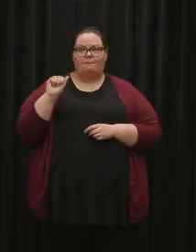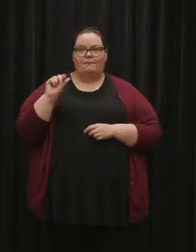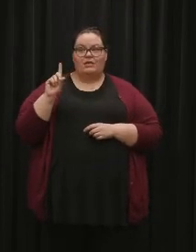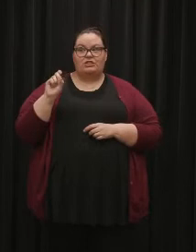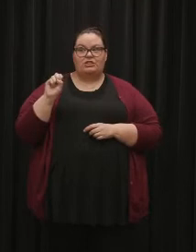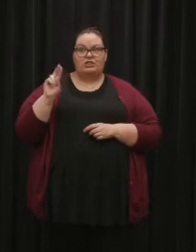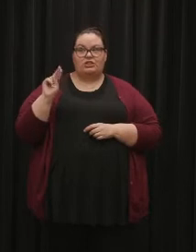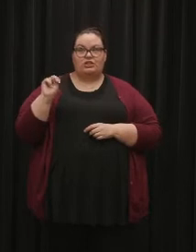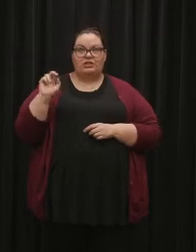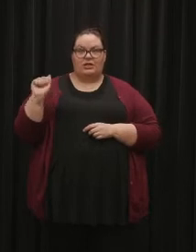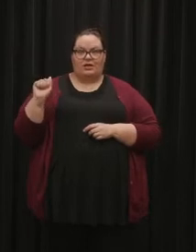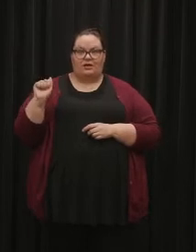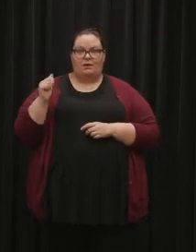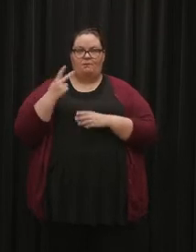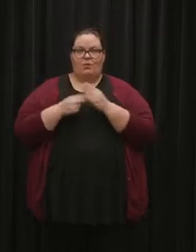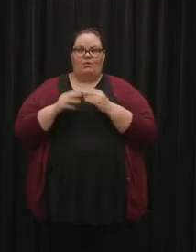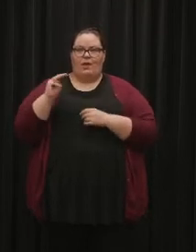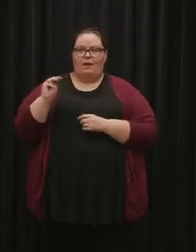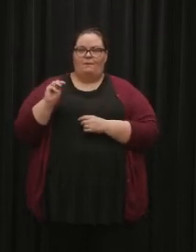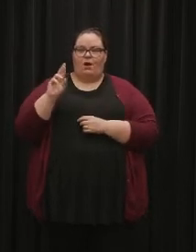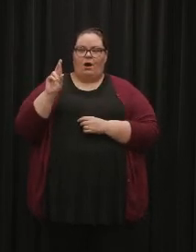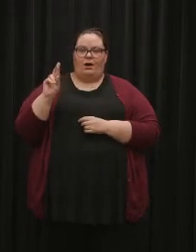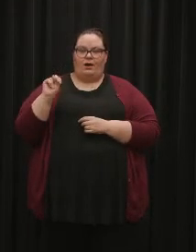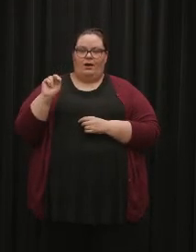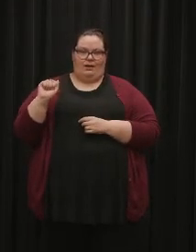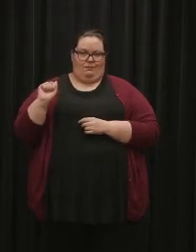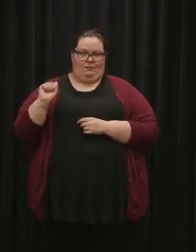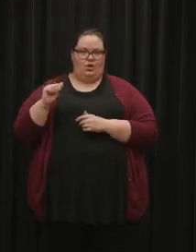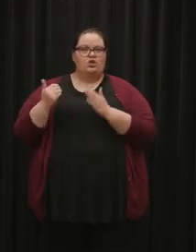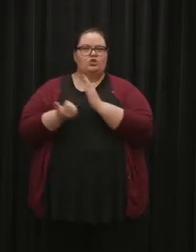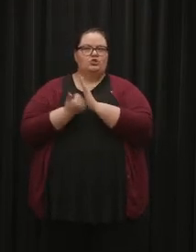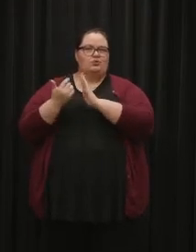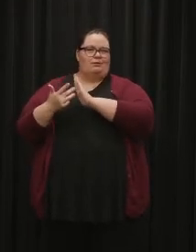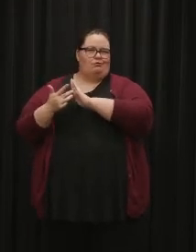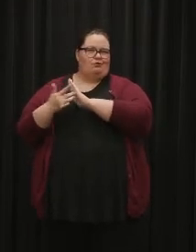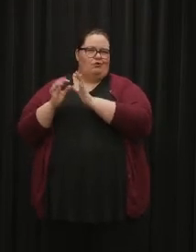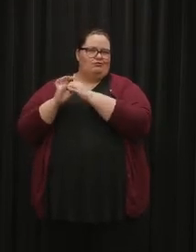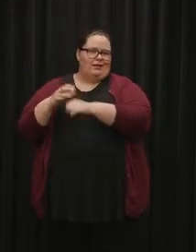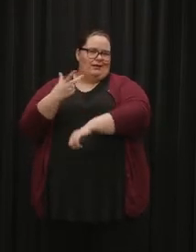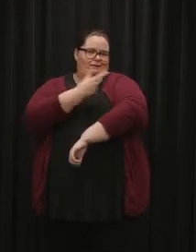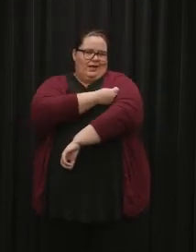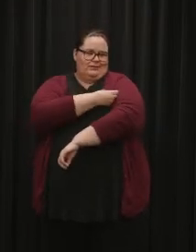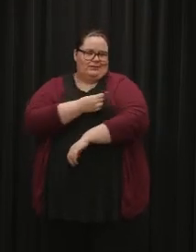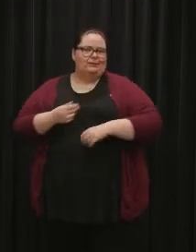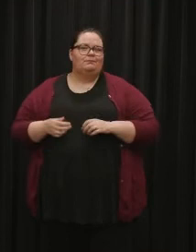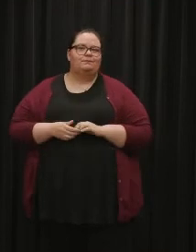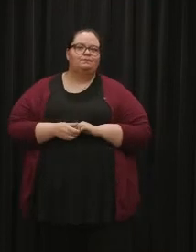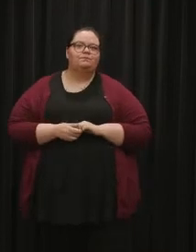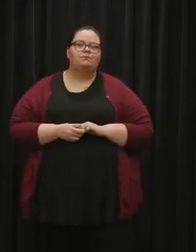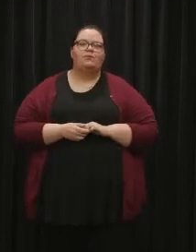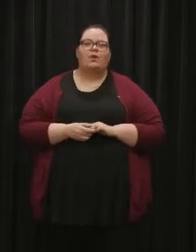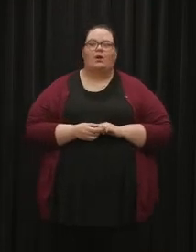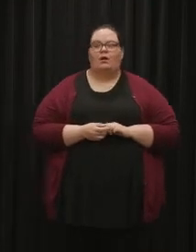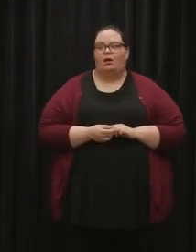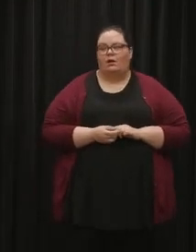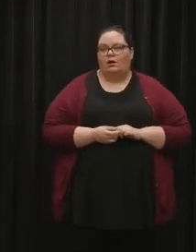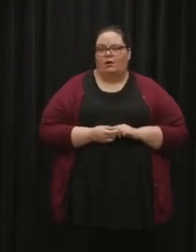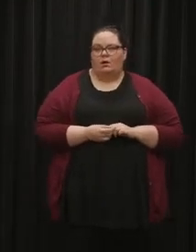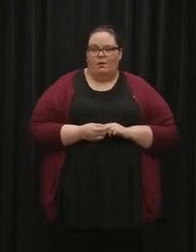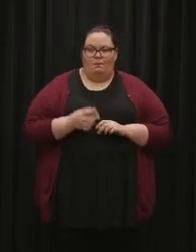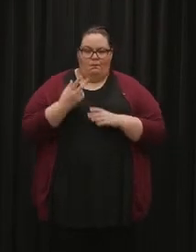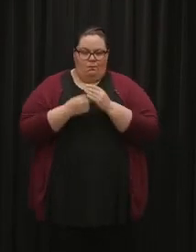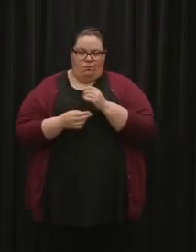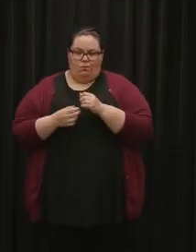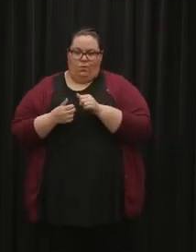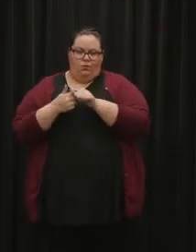Pfizer vaccines are mRNA vaccines, so they are a new technology in terms of vaccines. They both have requirements